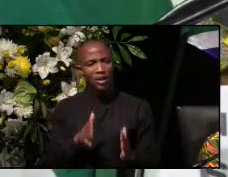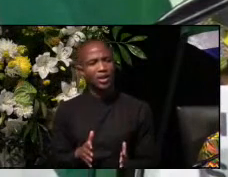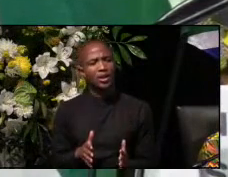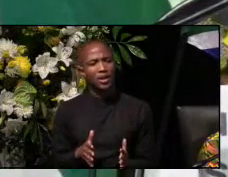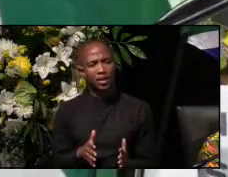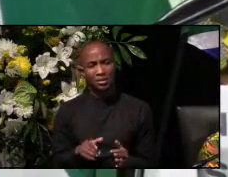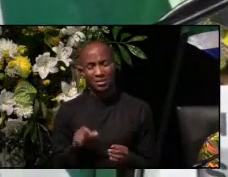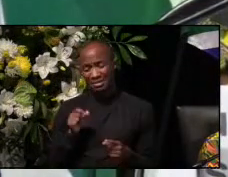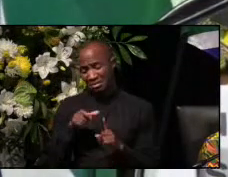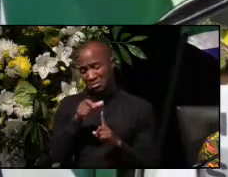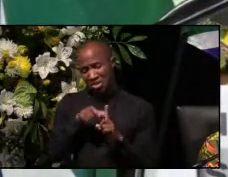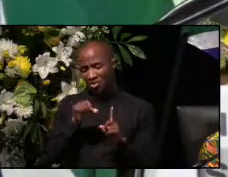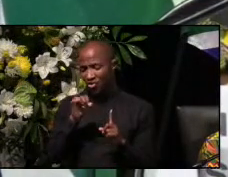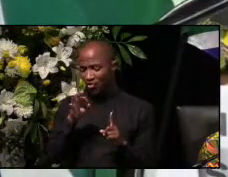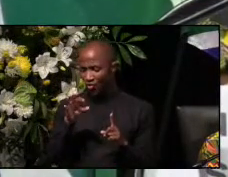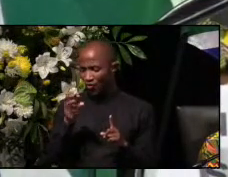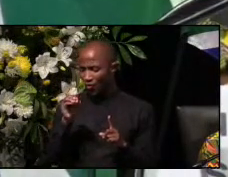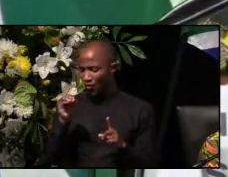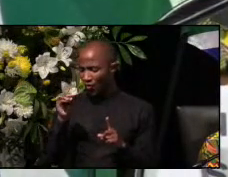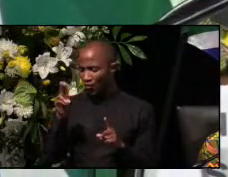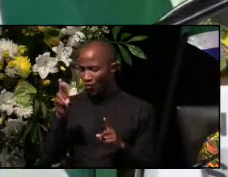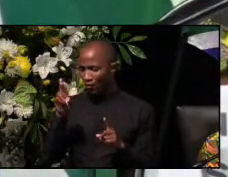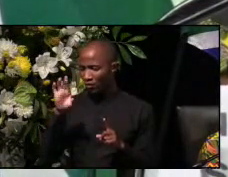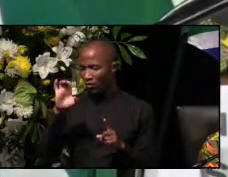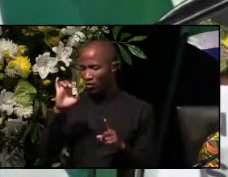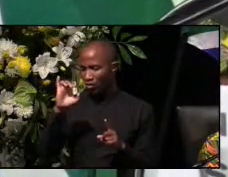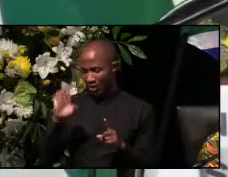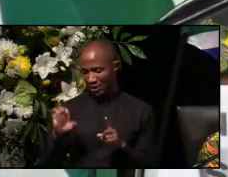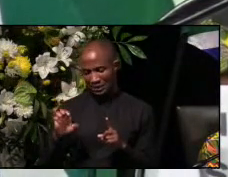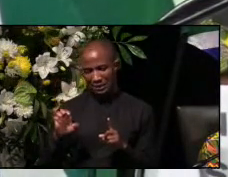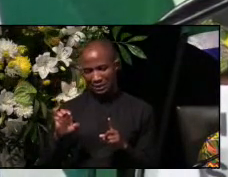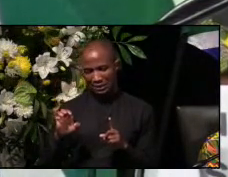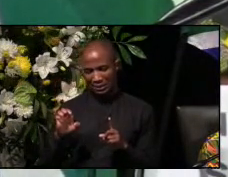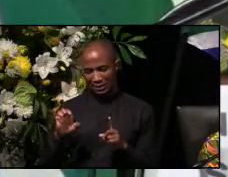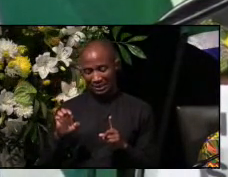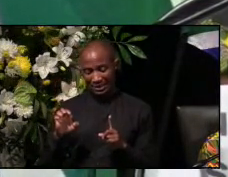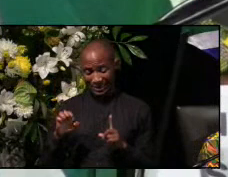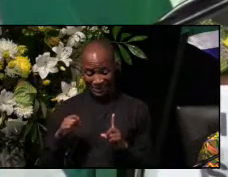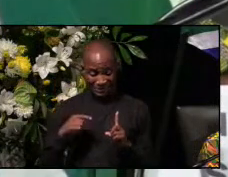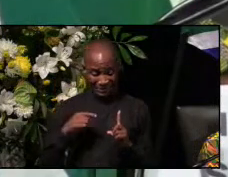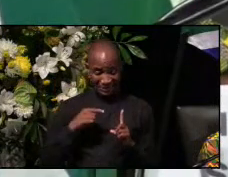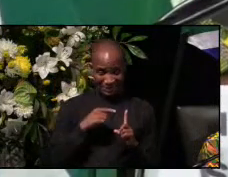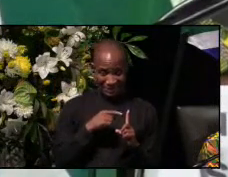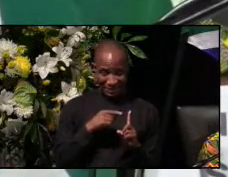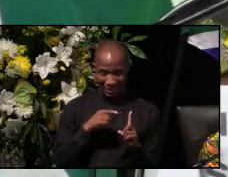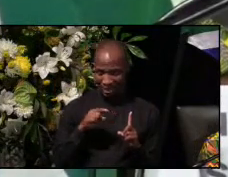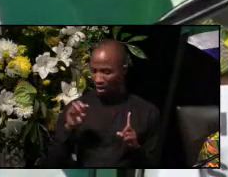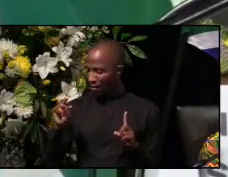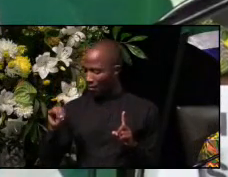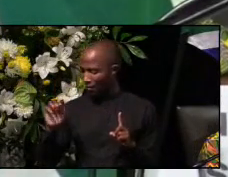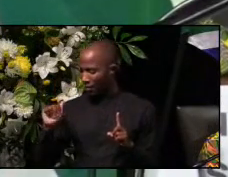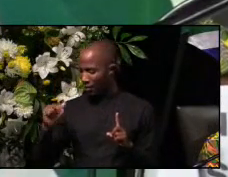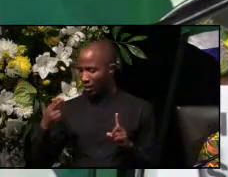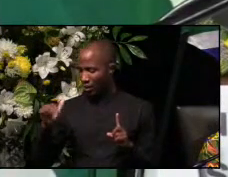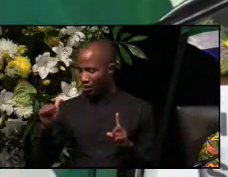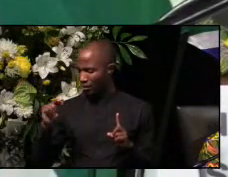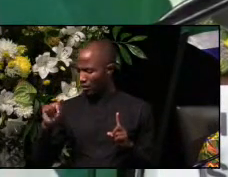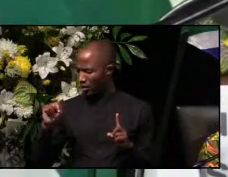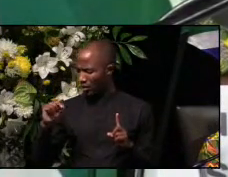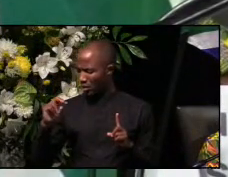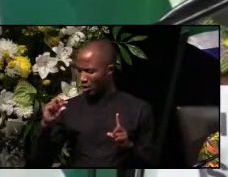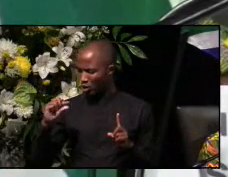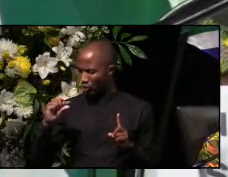jopy and I asked them what is the difference between job before he and Solomon Matango